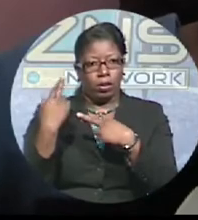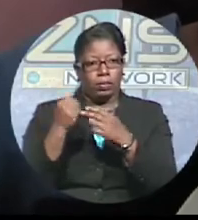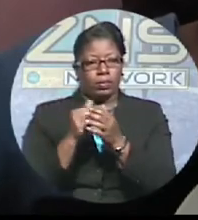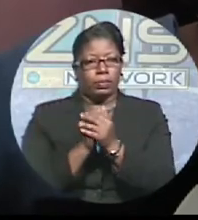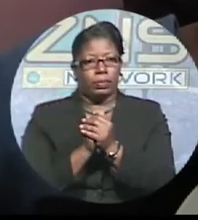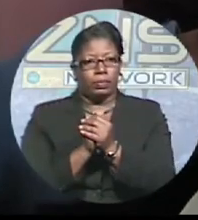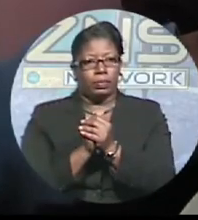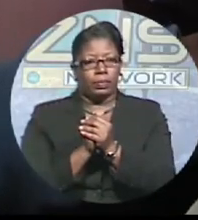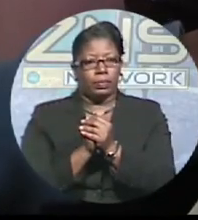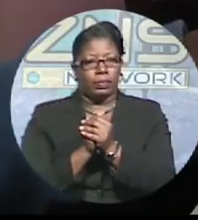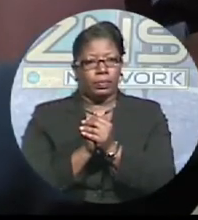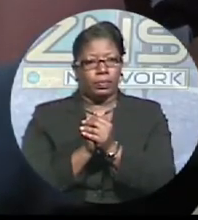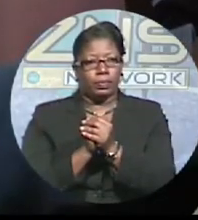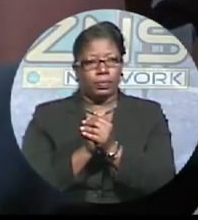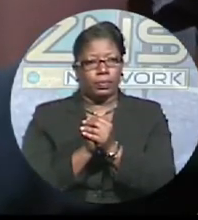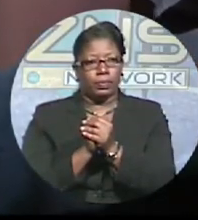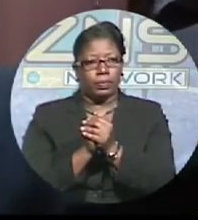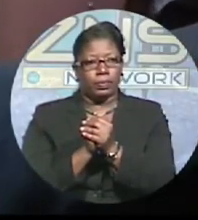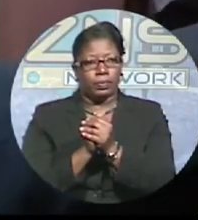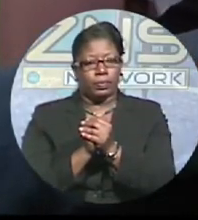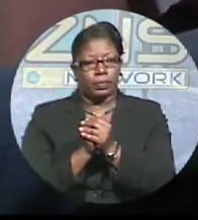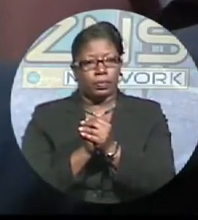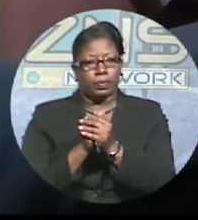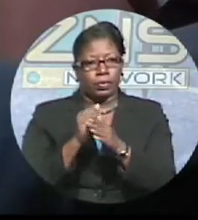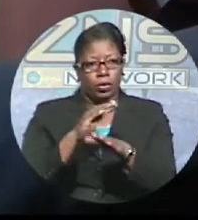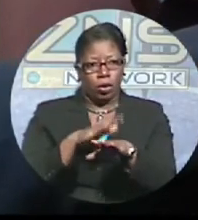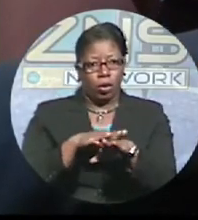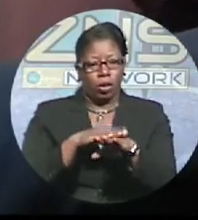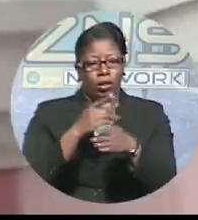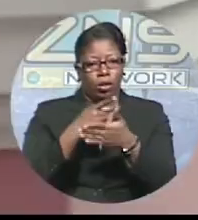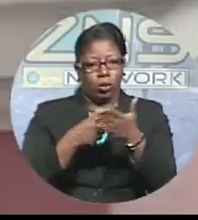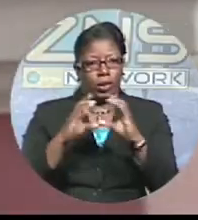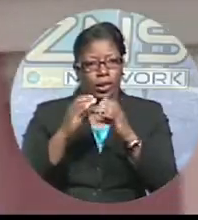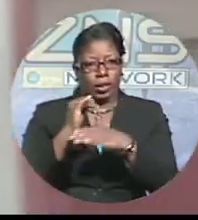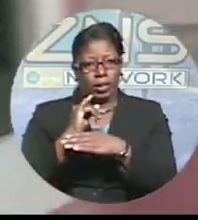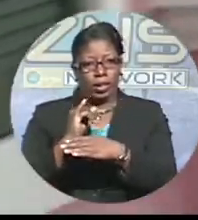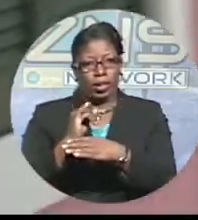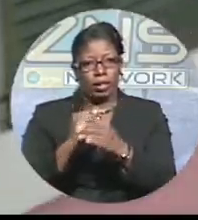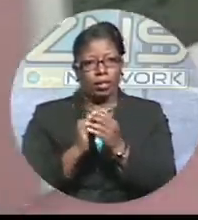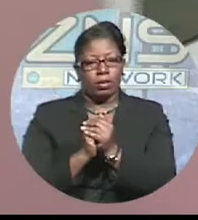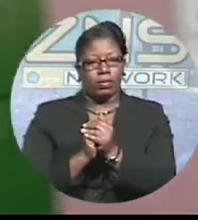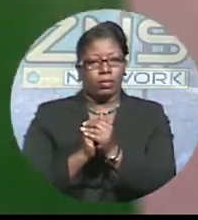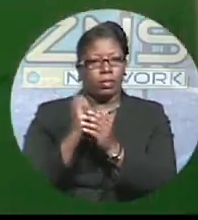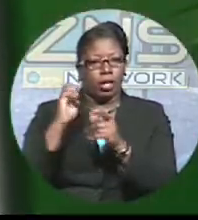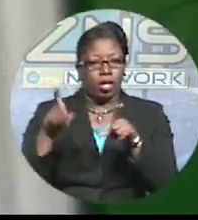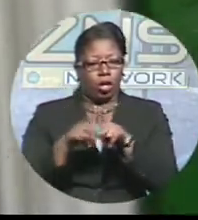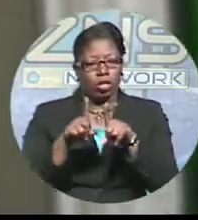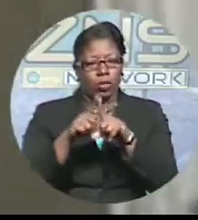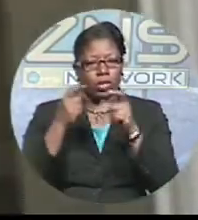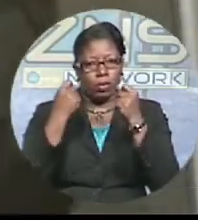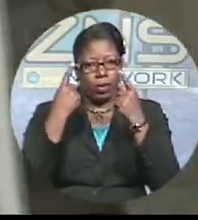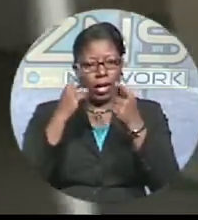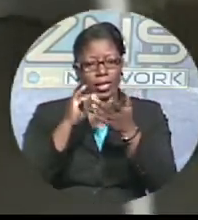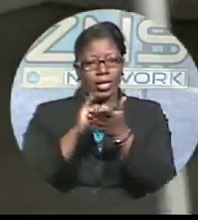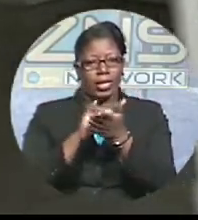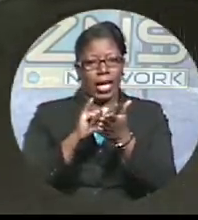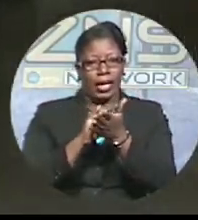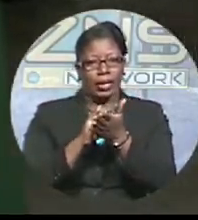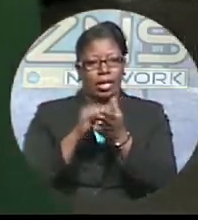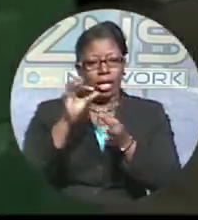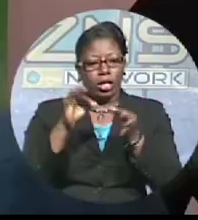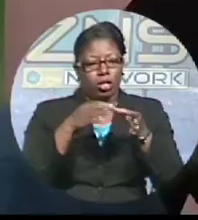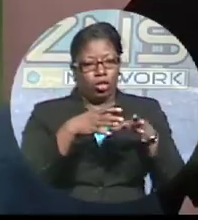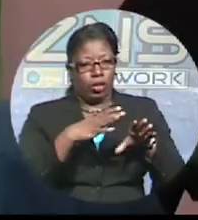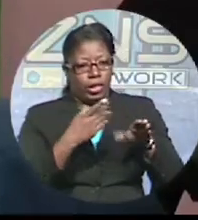diminished responsibility based on the circumstances of the case. Ducille also said he was surprised that jurors returned a verdict